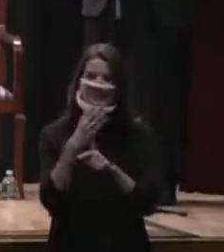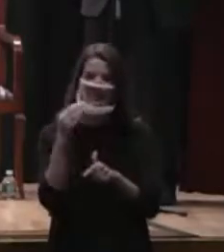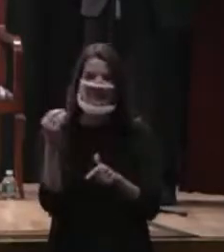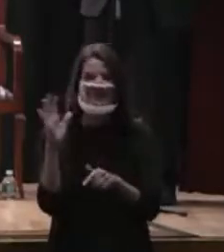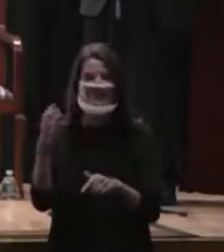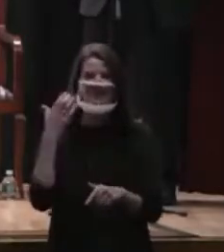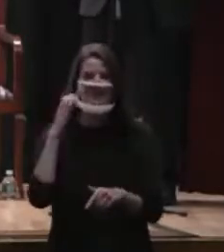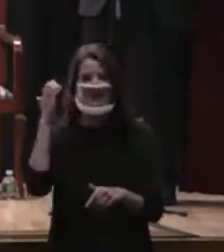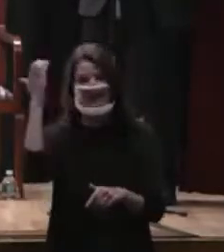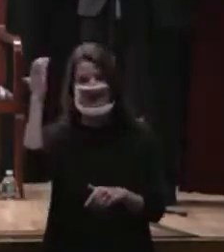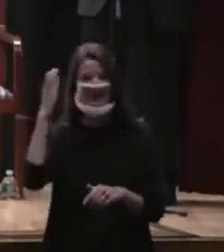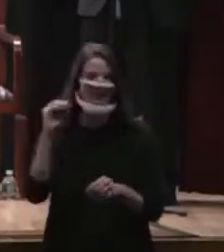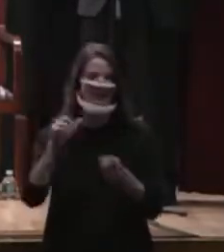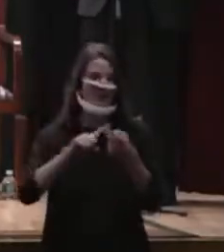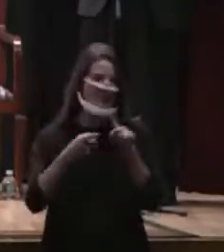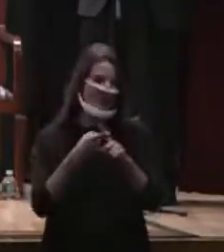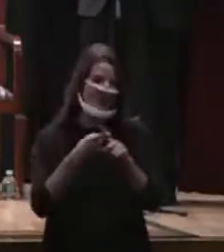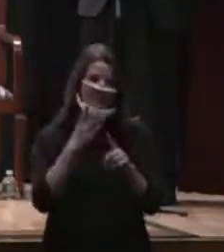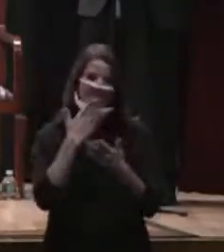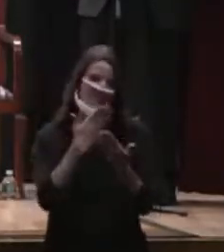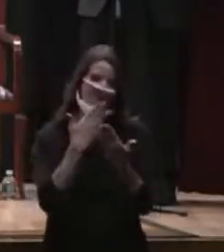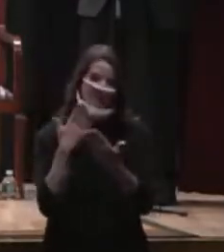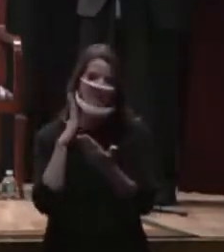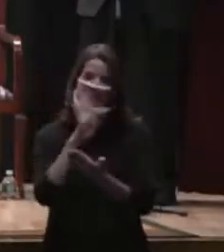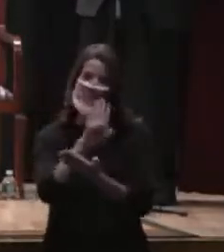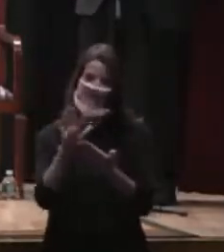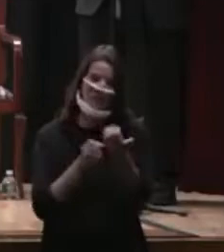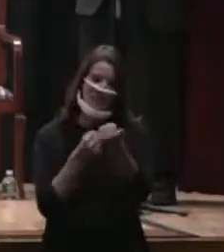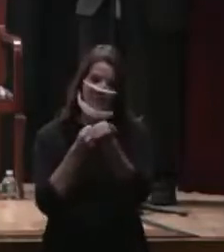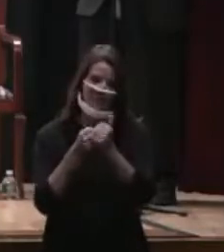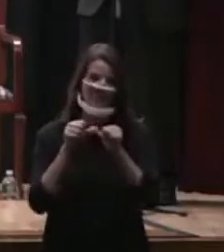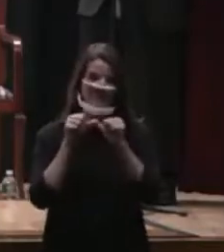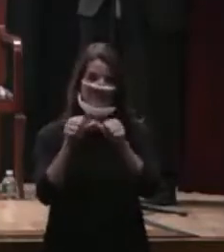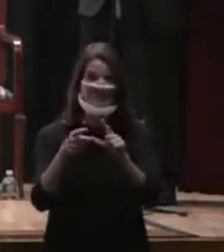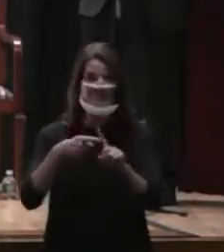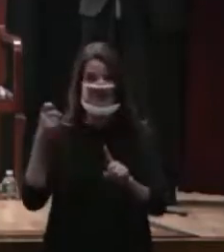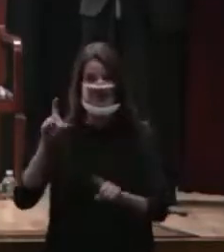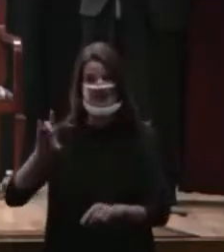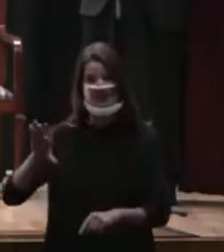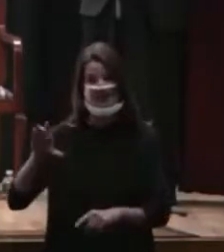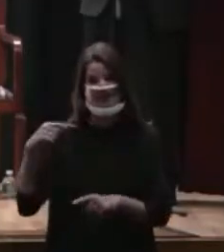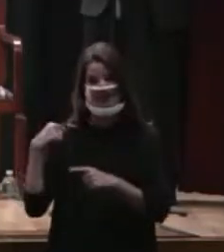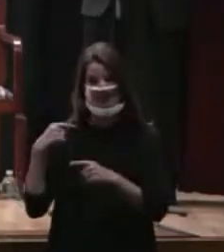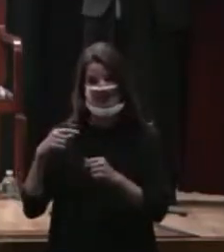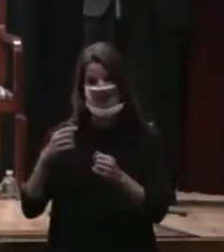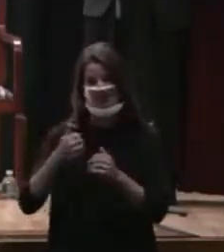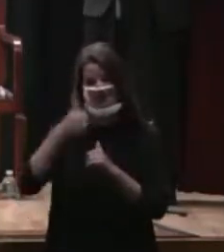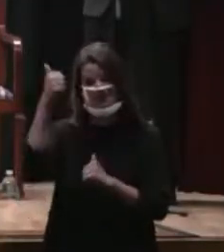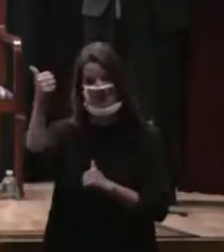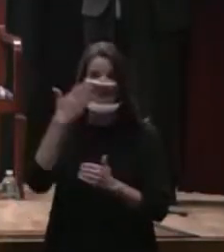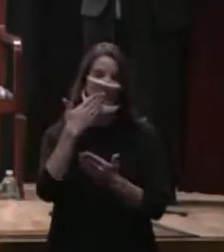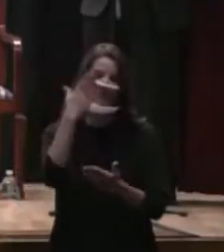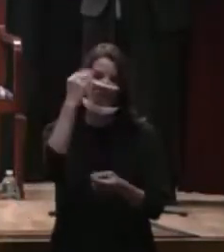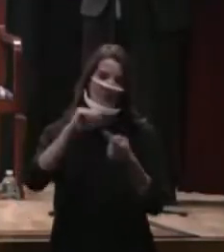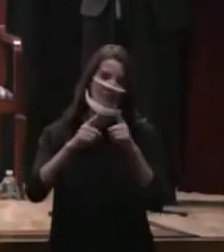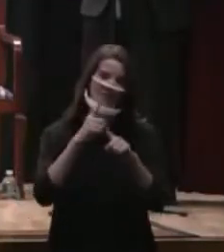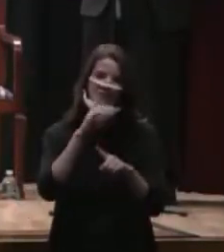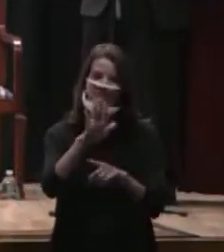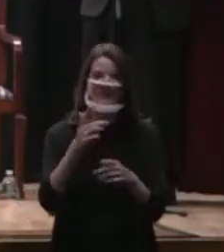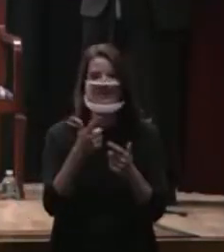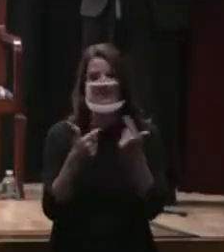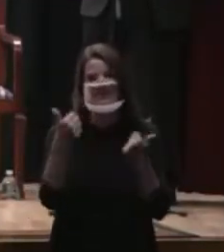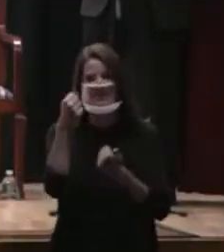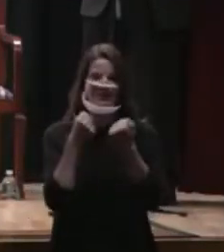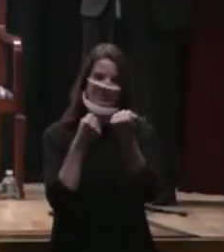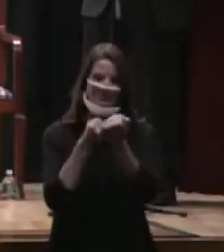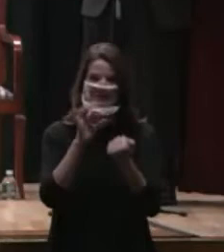aunt, cousins, and friends for their support all the way from DC. She would also like to thank her boyfriend for being her biggest